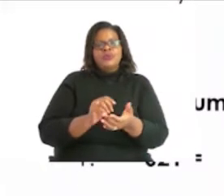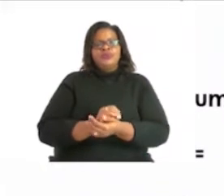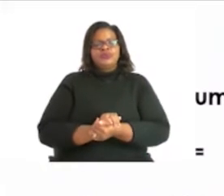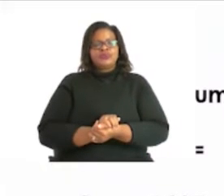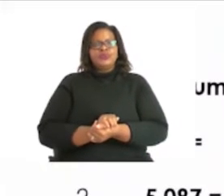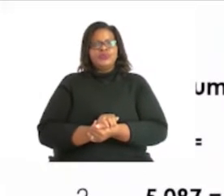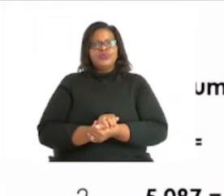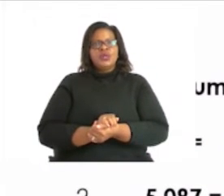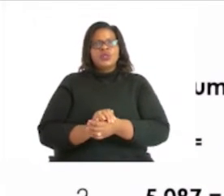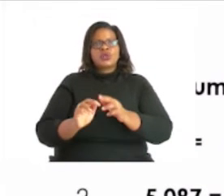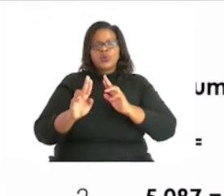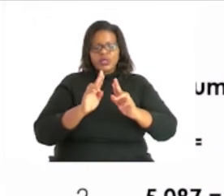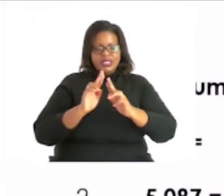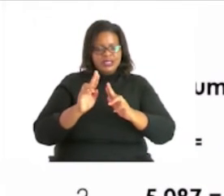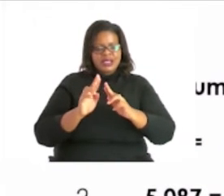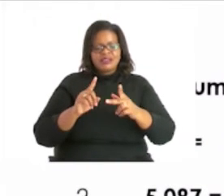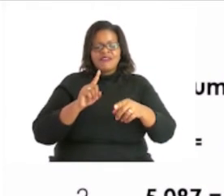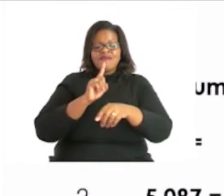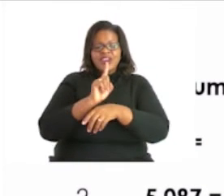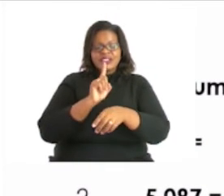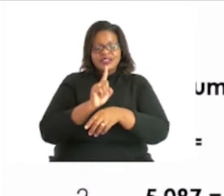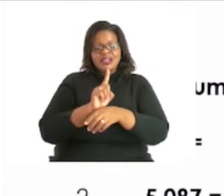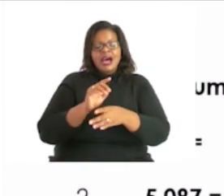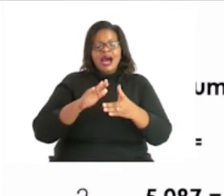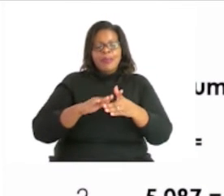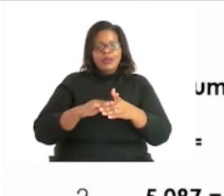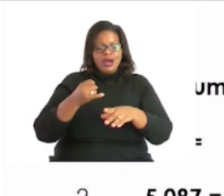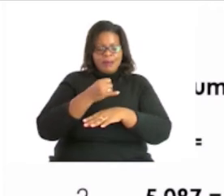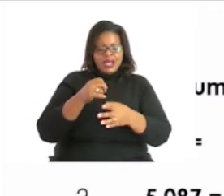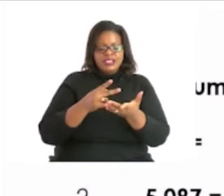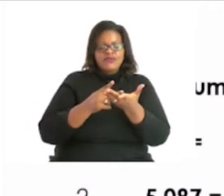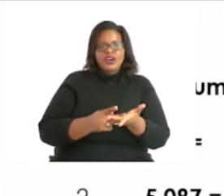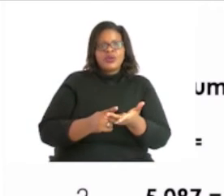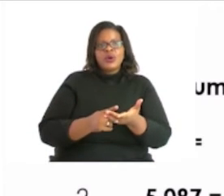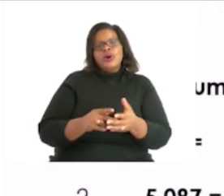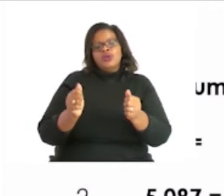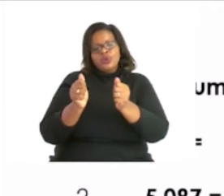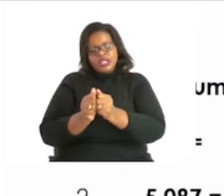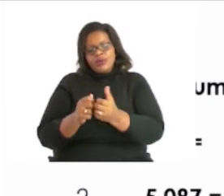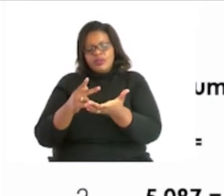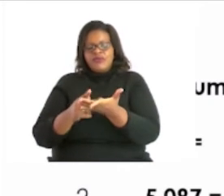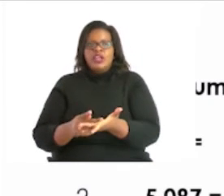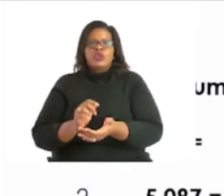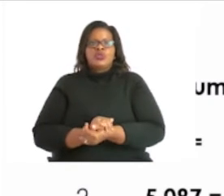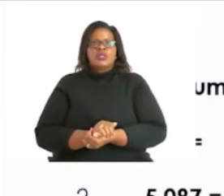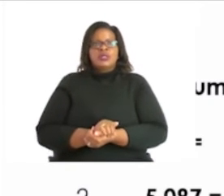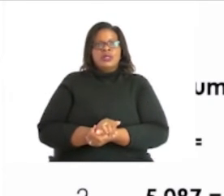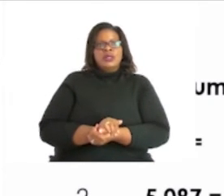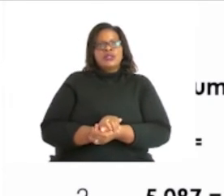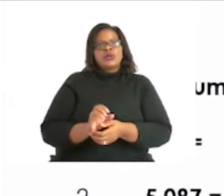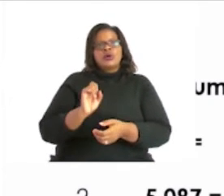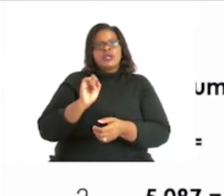we talked about place value and we talked about value. Now, in decomposition or expanded notation of